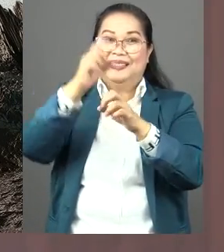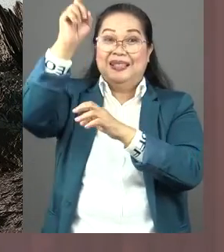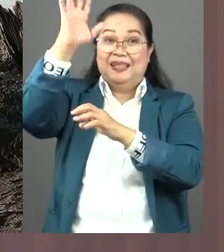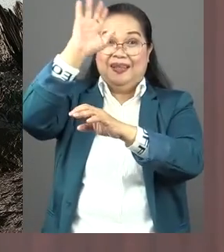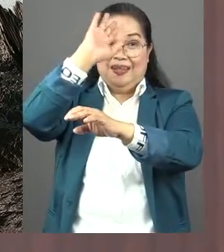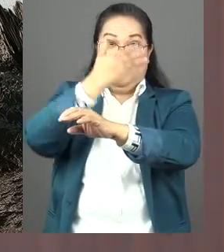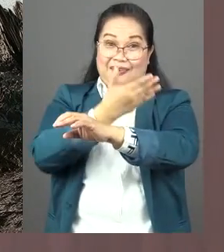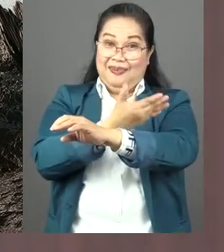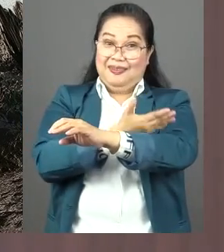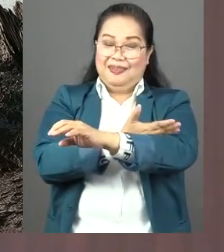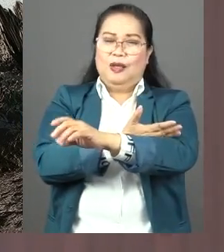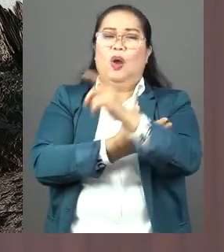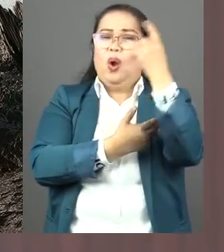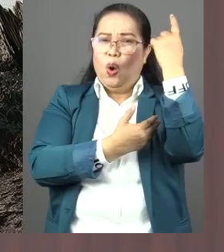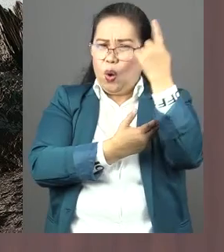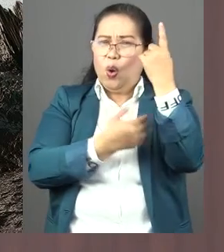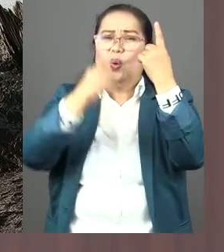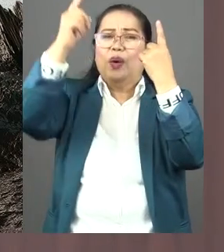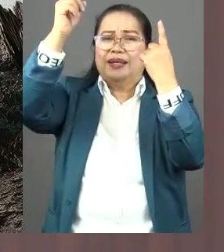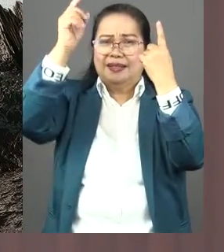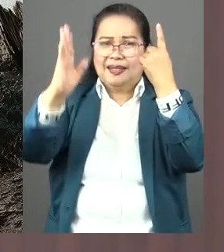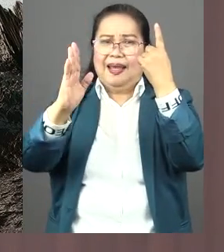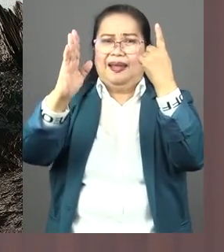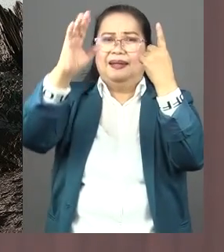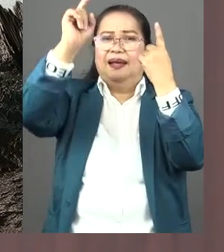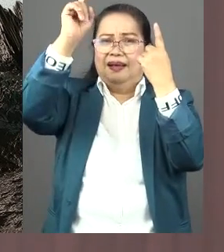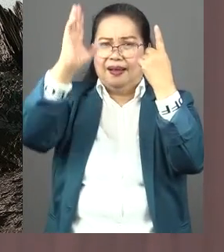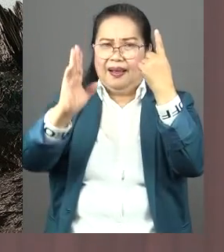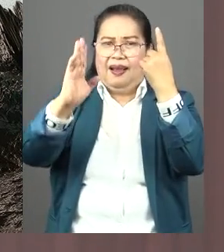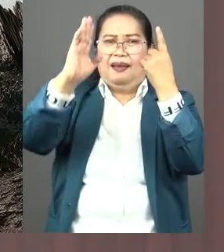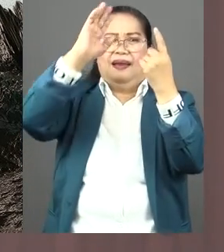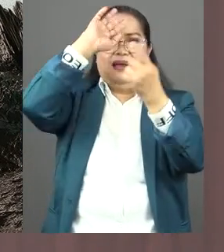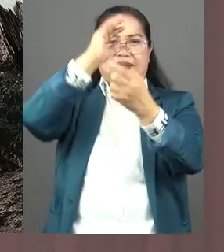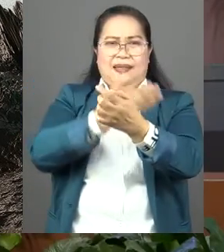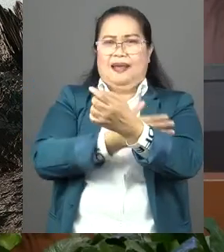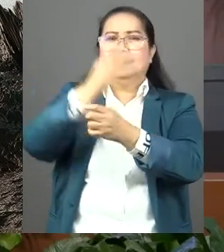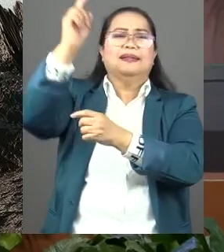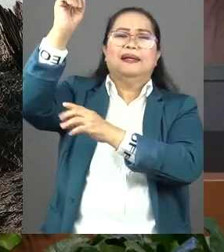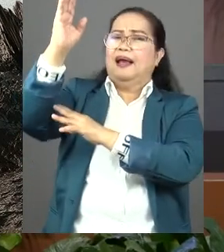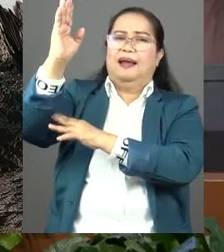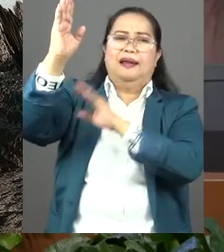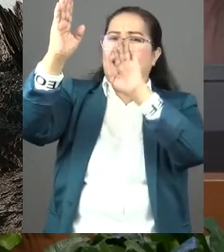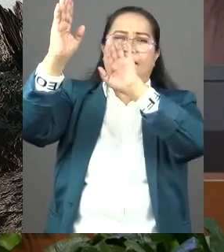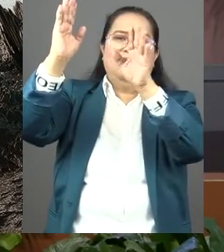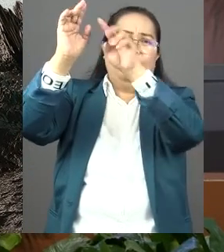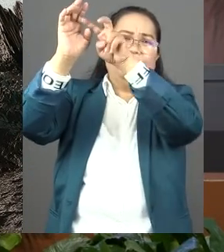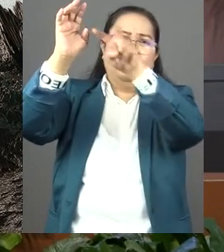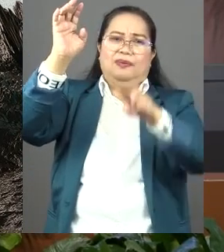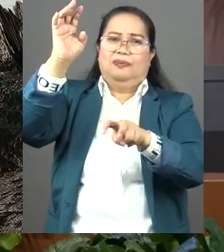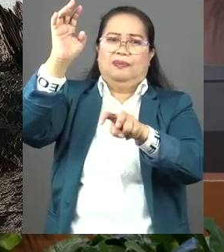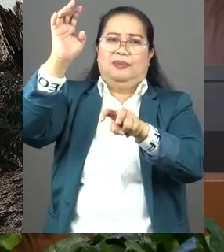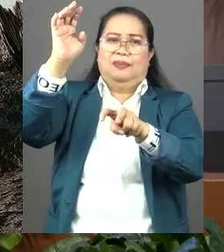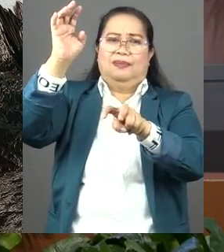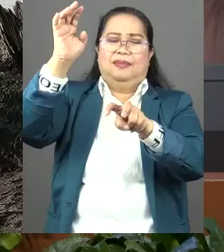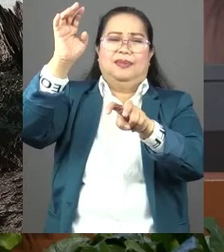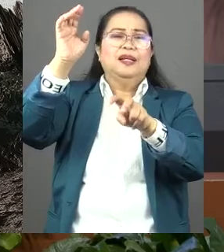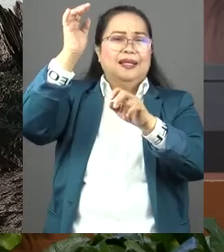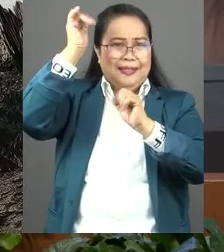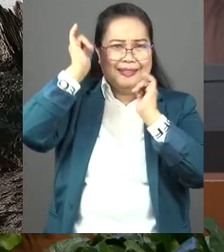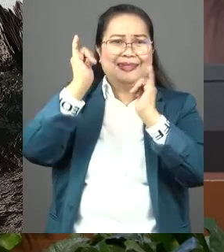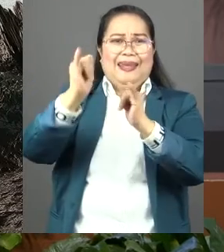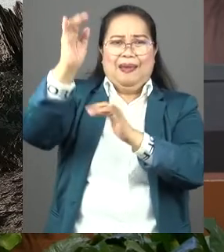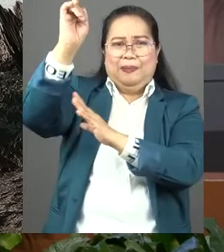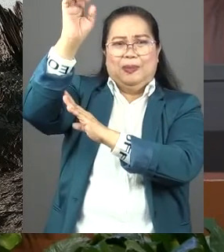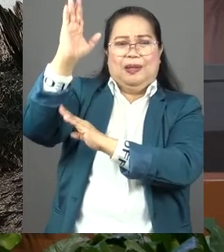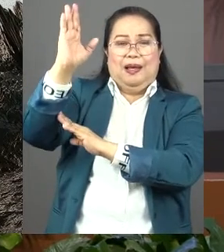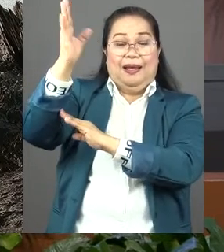Son. He was always God the Son. Before he came to earth, he was God the Son. He never stepped down in position. He simply added